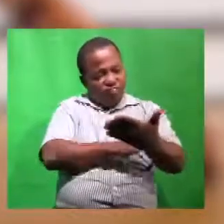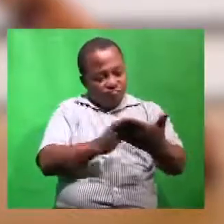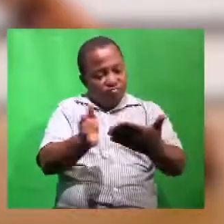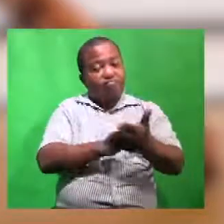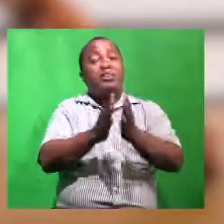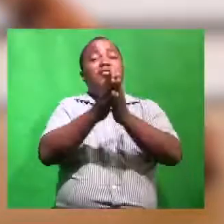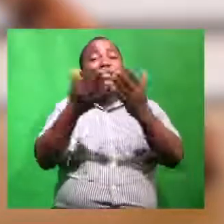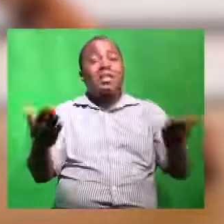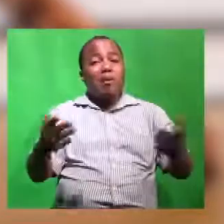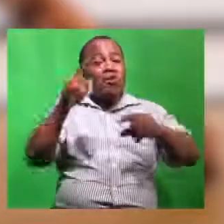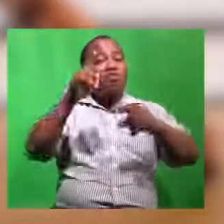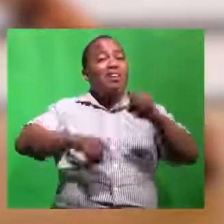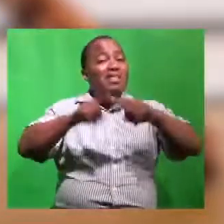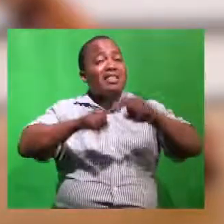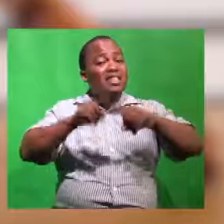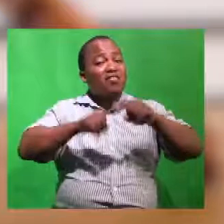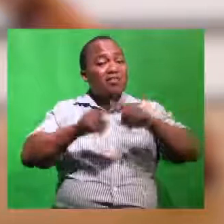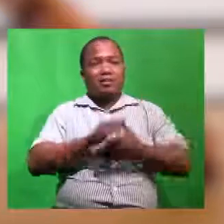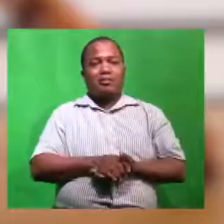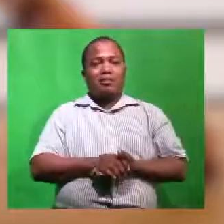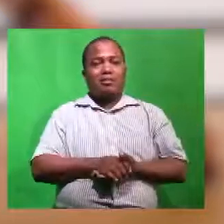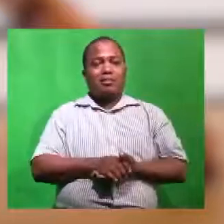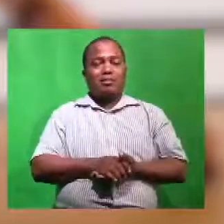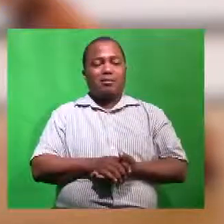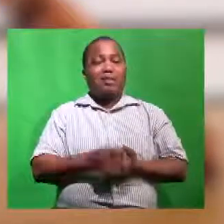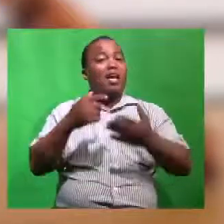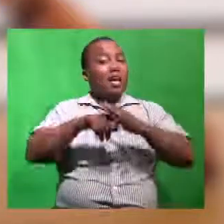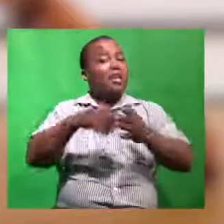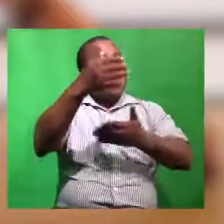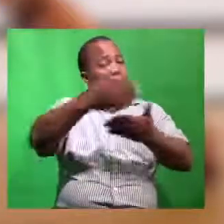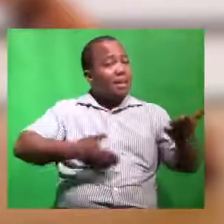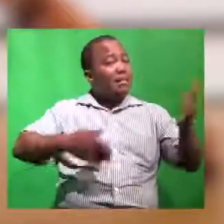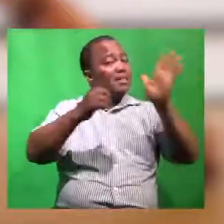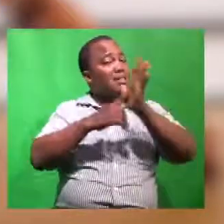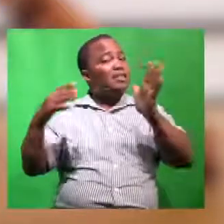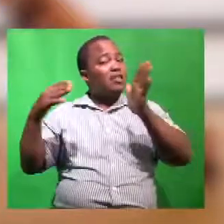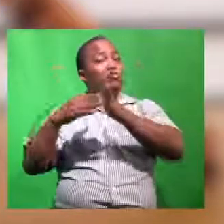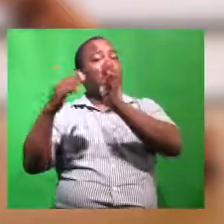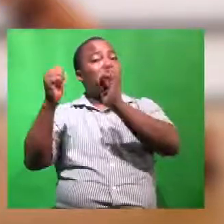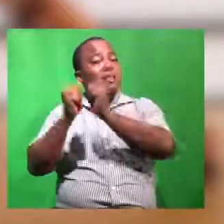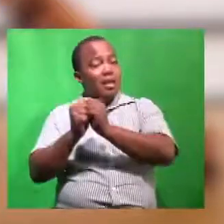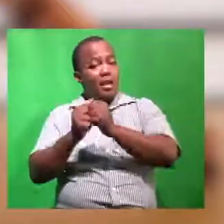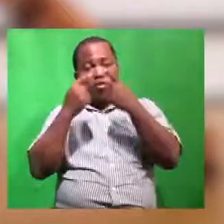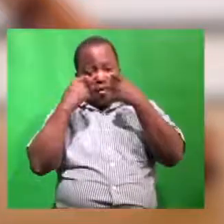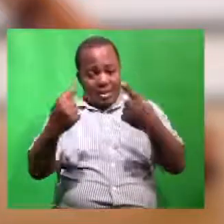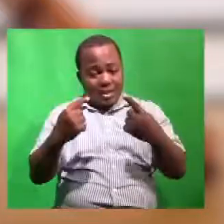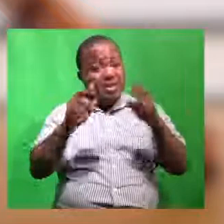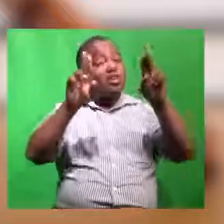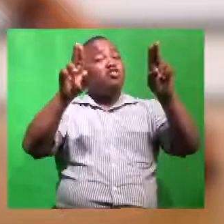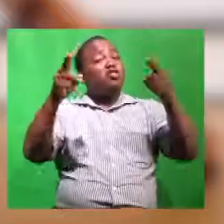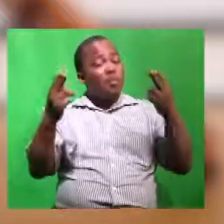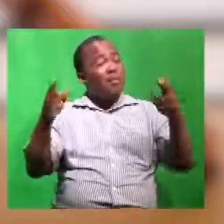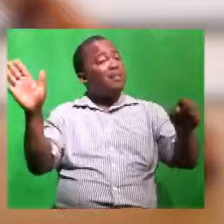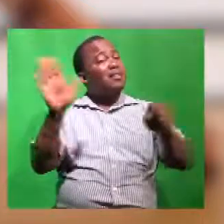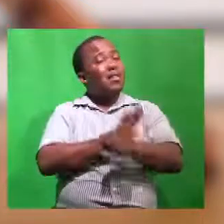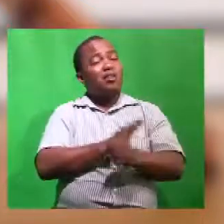book, civics books, book 4, in page 6 to page 10. You can see those topics and you can learn